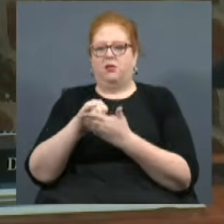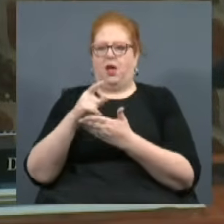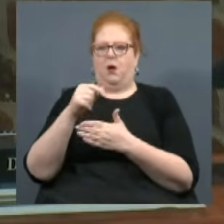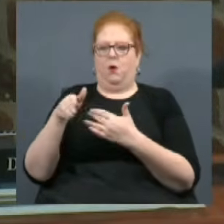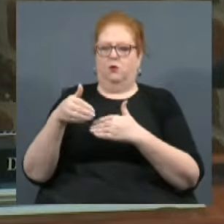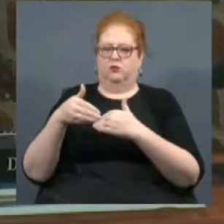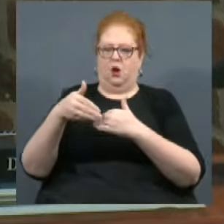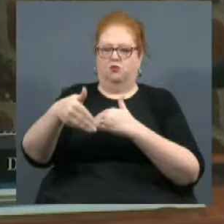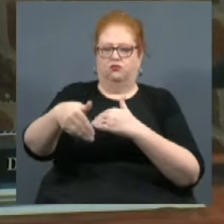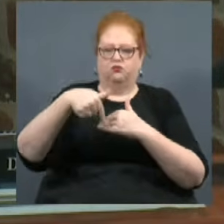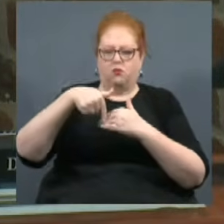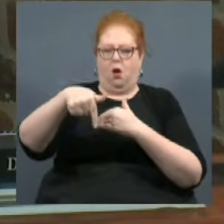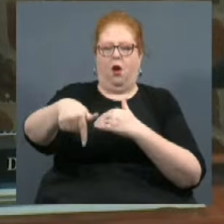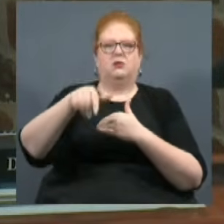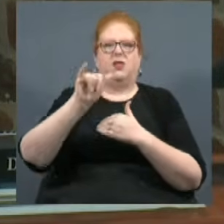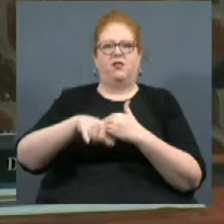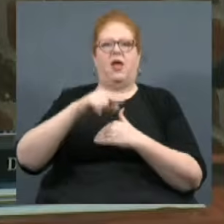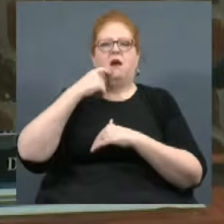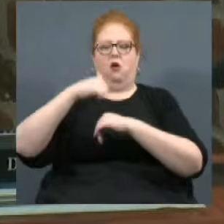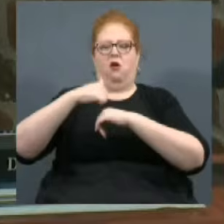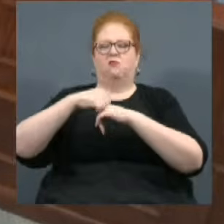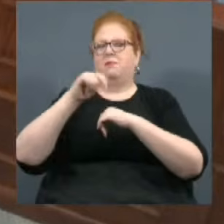thing to maintain.